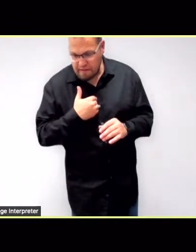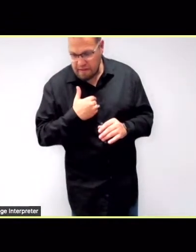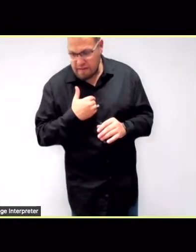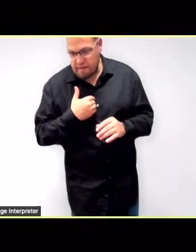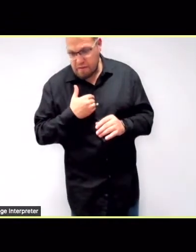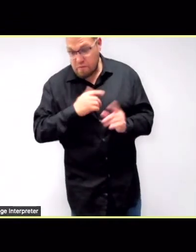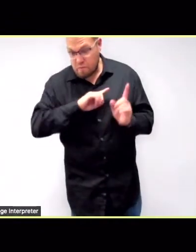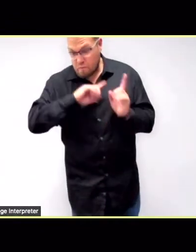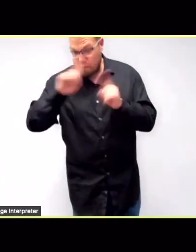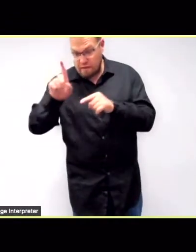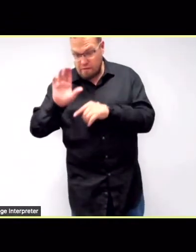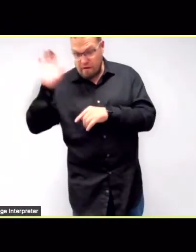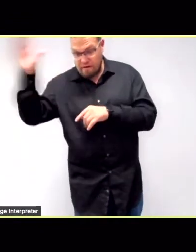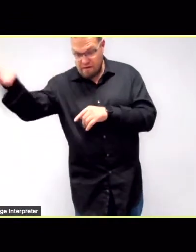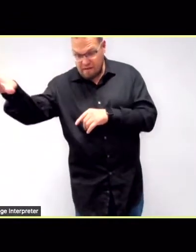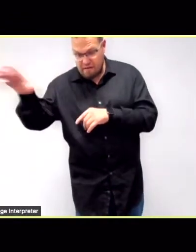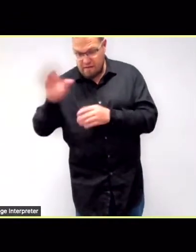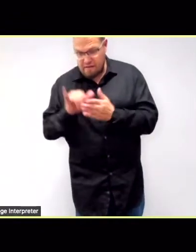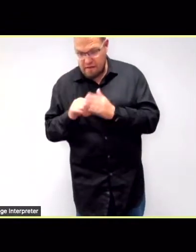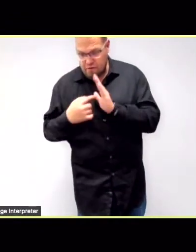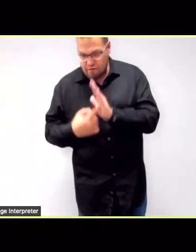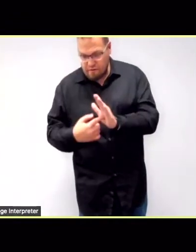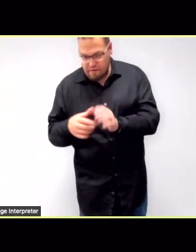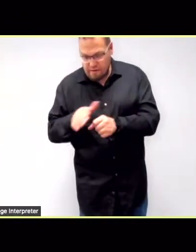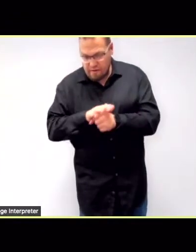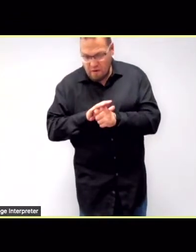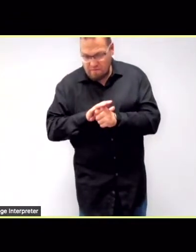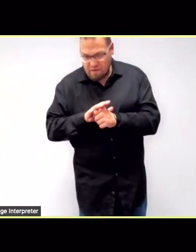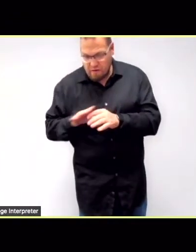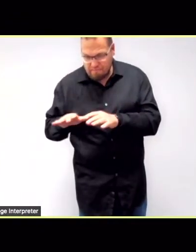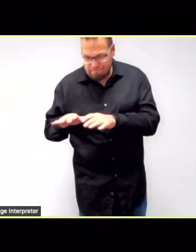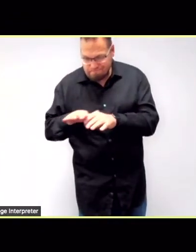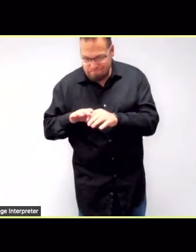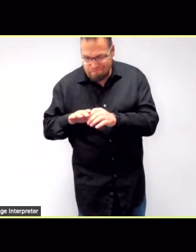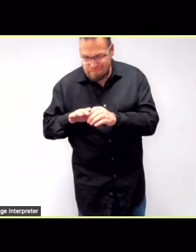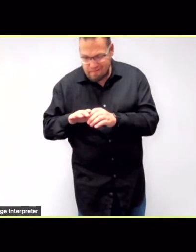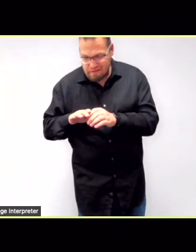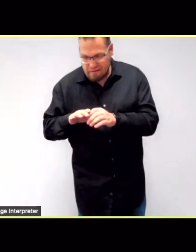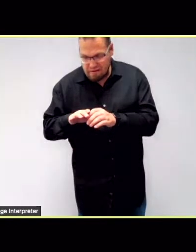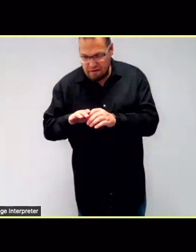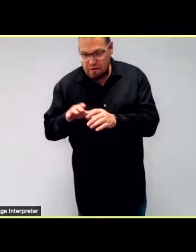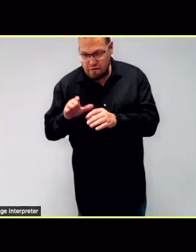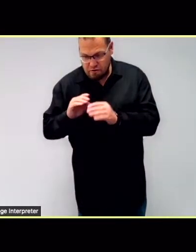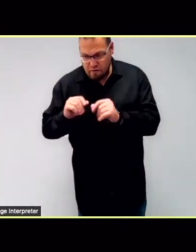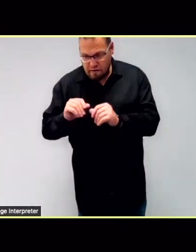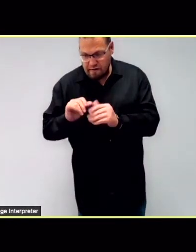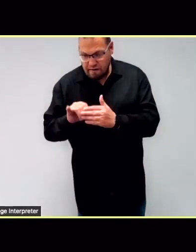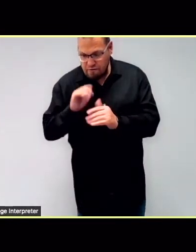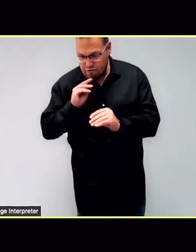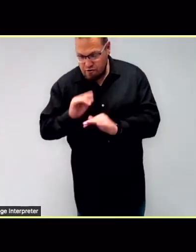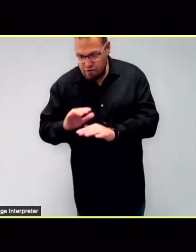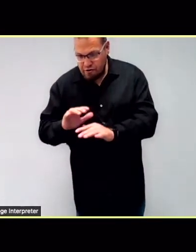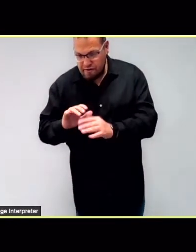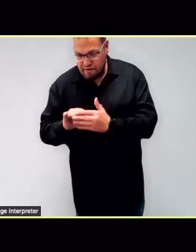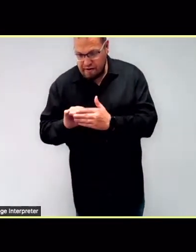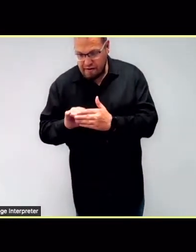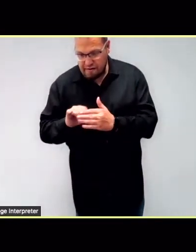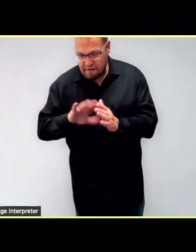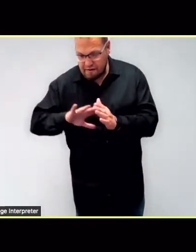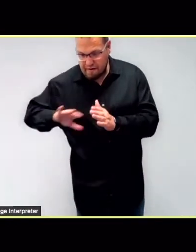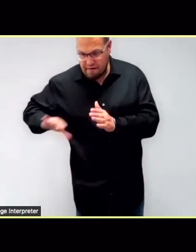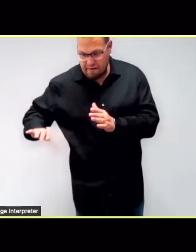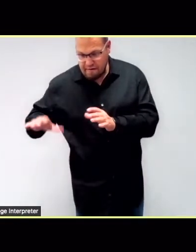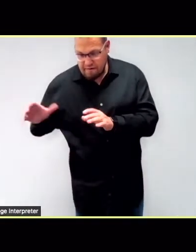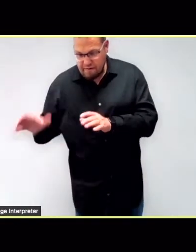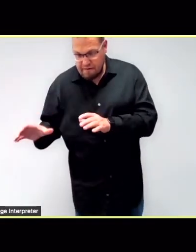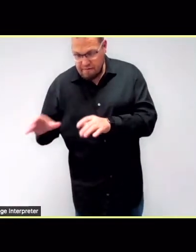that there is an area of localized enrichment in soil right beneath the building where this old chromate conversion system was,